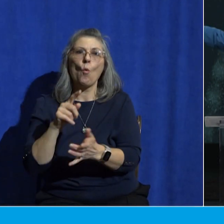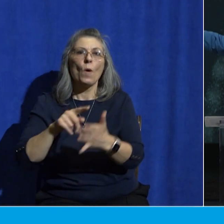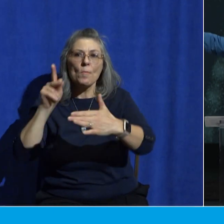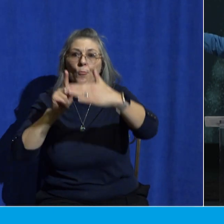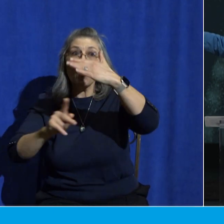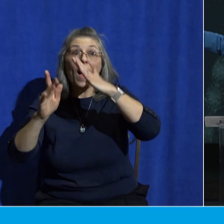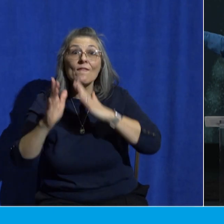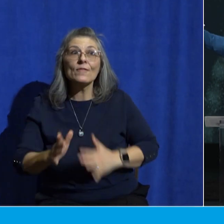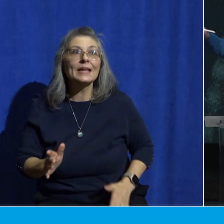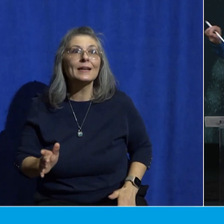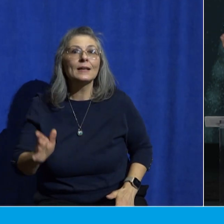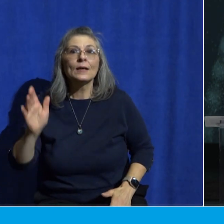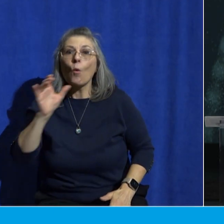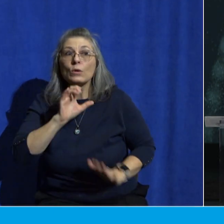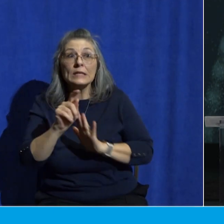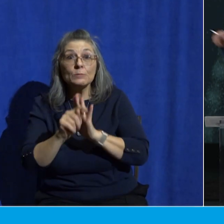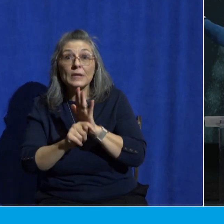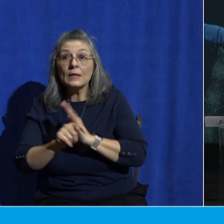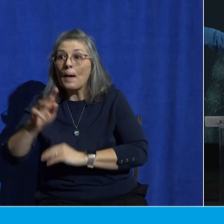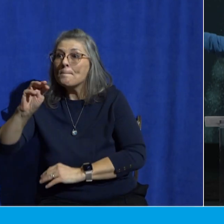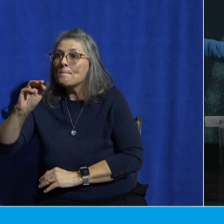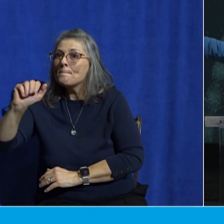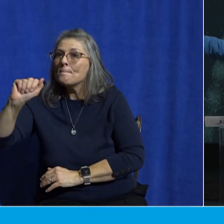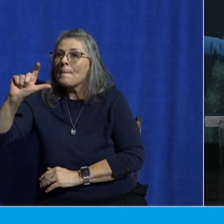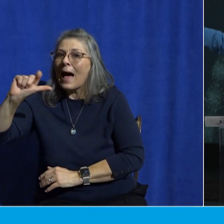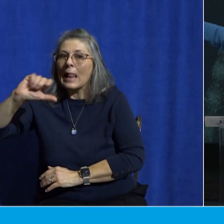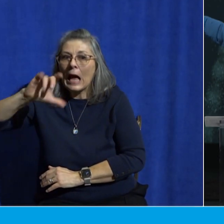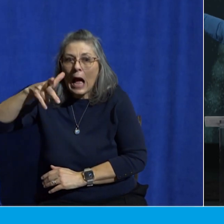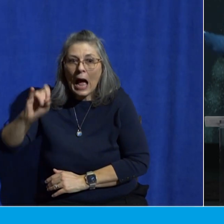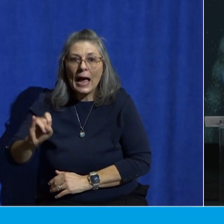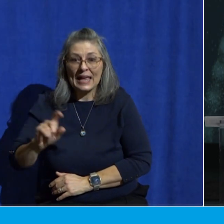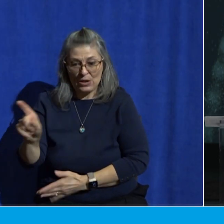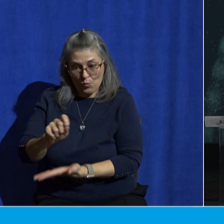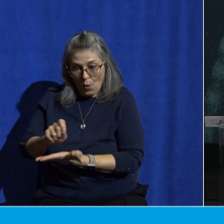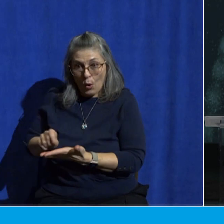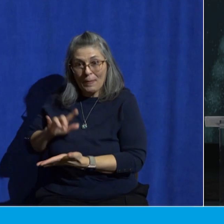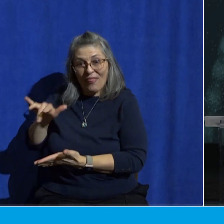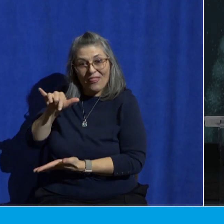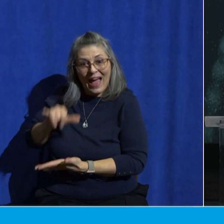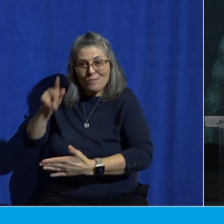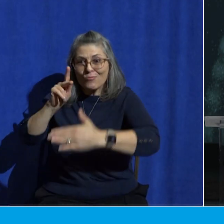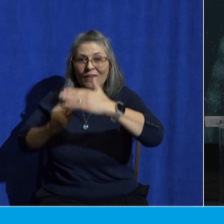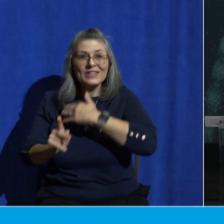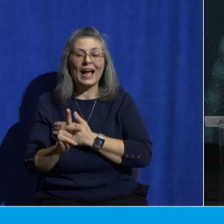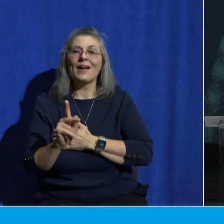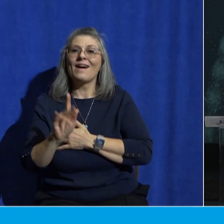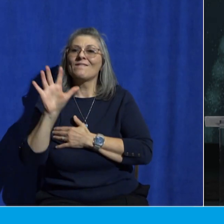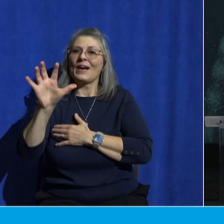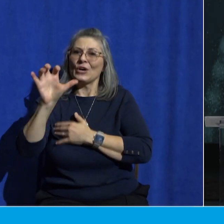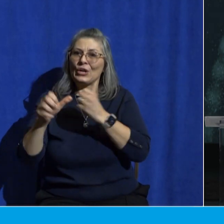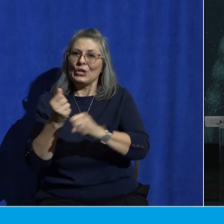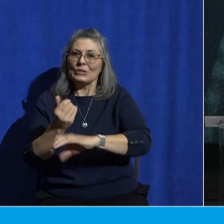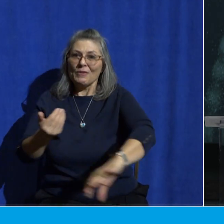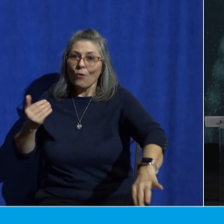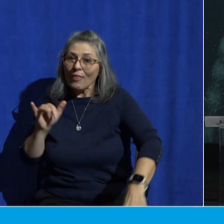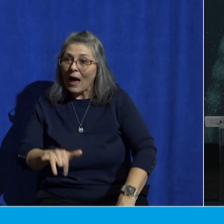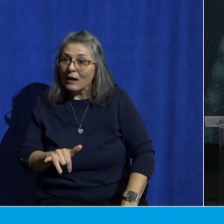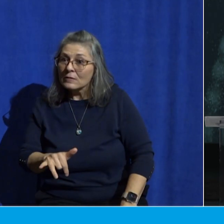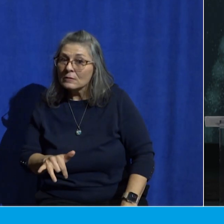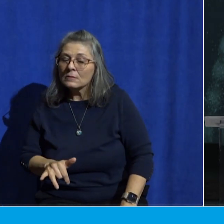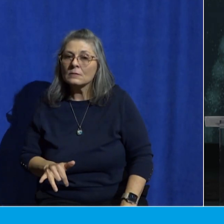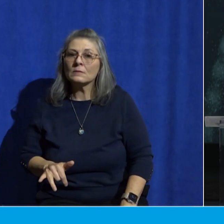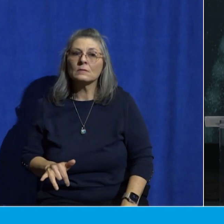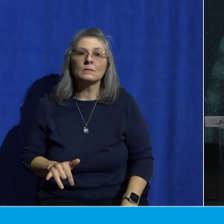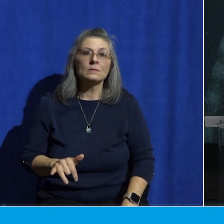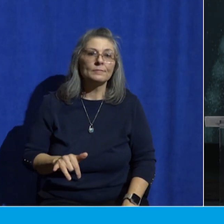prophet Malachi had written 500 years before this. Malachi chapter 3, verse 1. "The